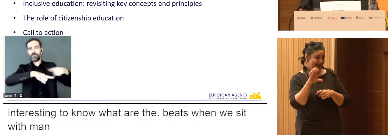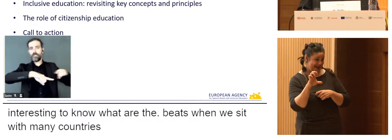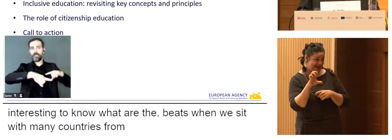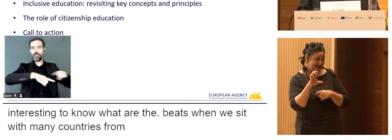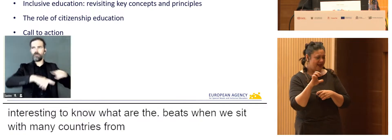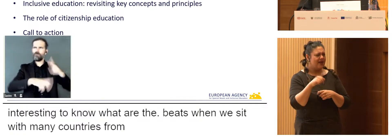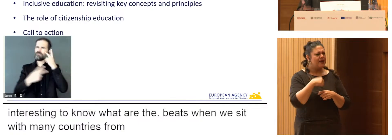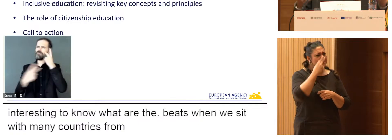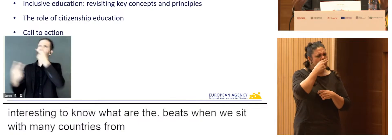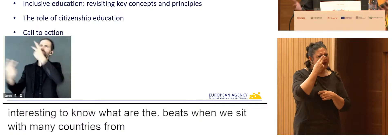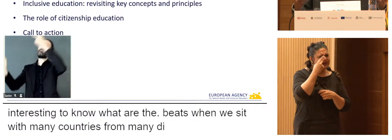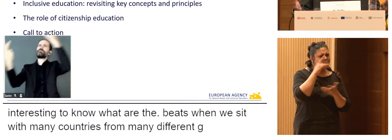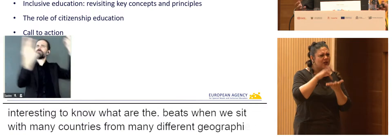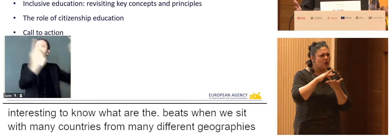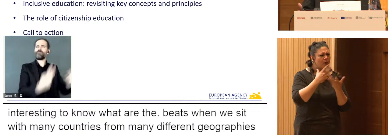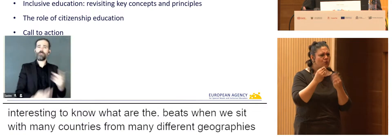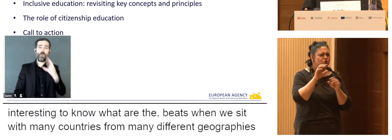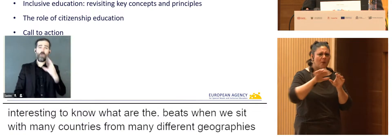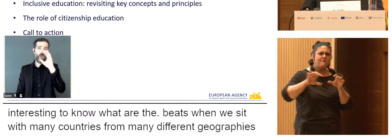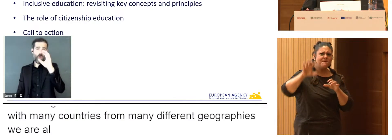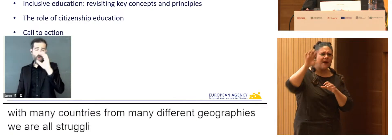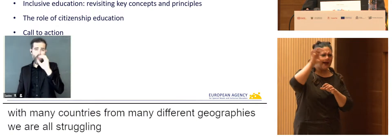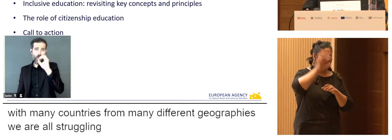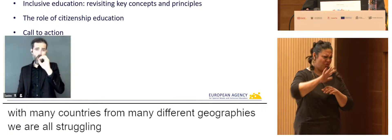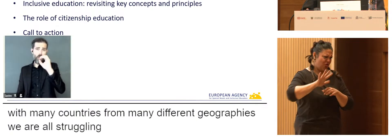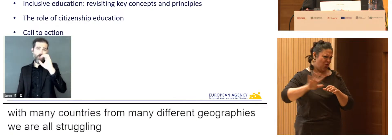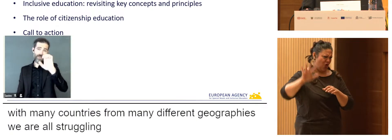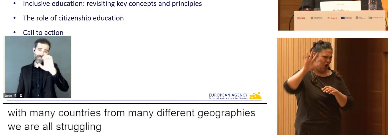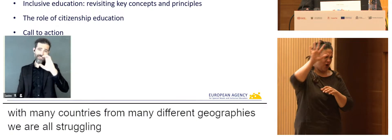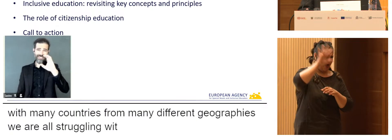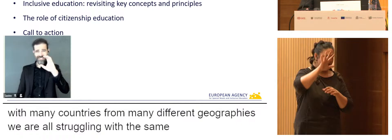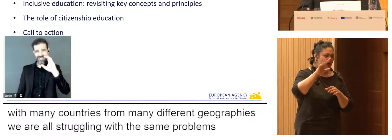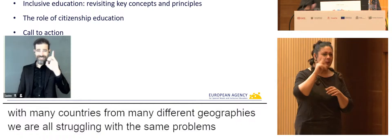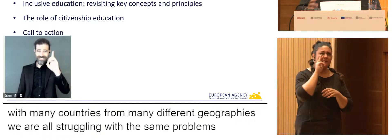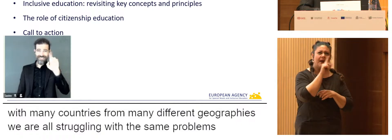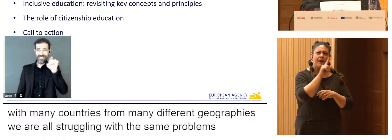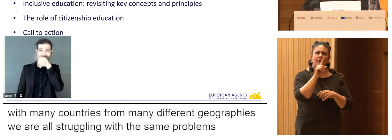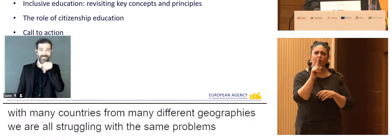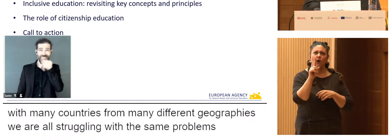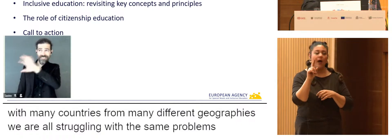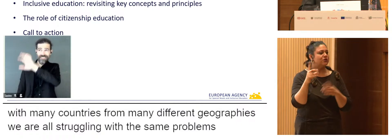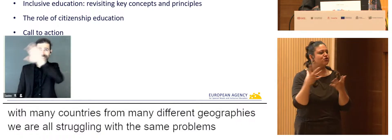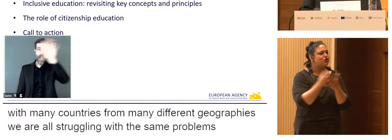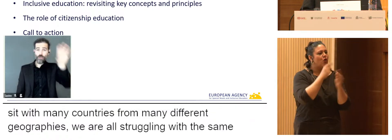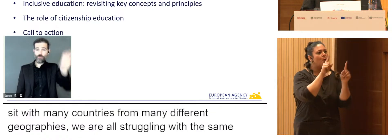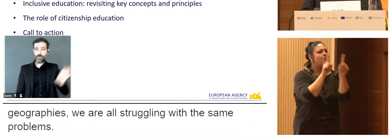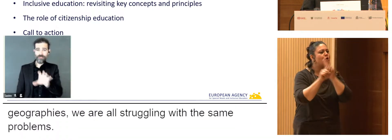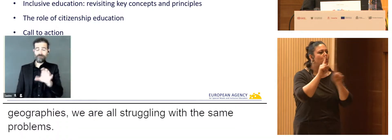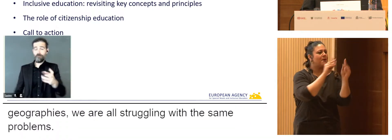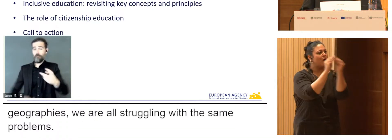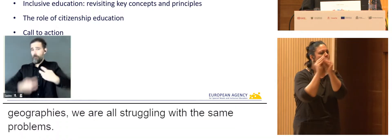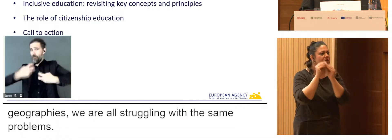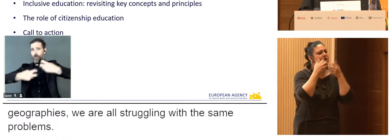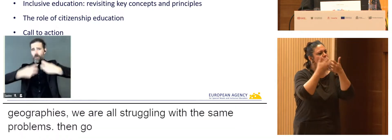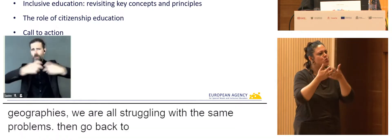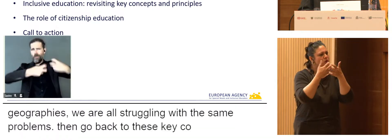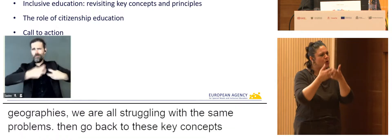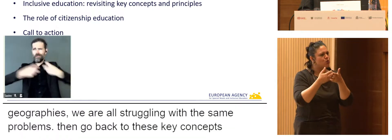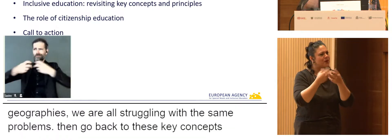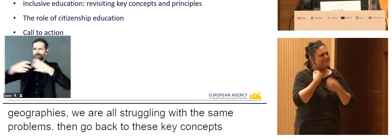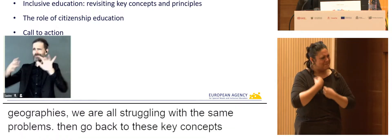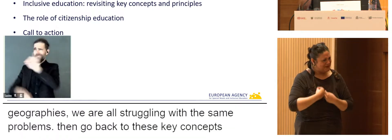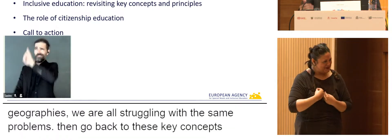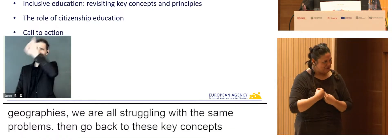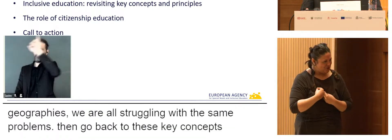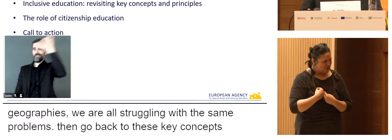different geographies. We are all struggling with the same problems. Then go back to these key concepts and